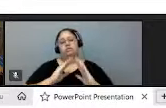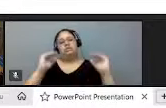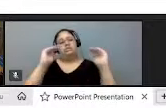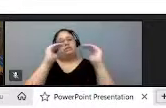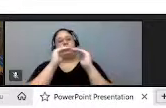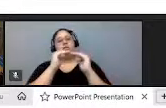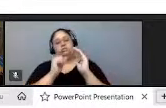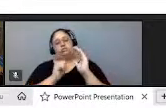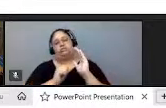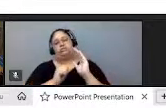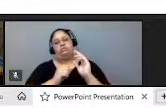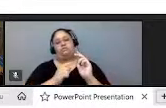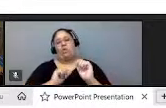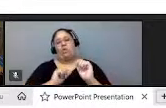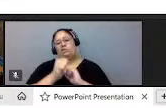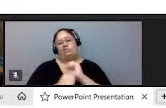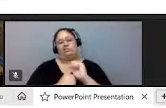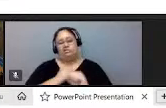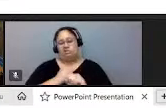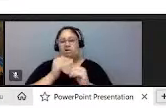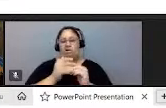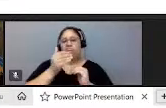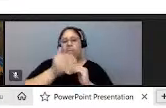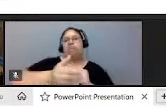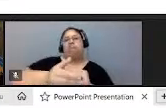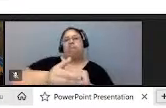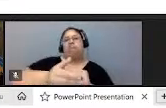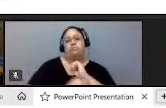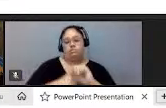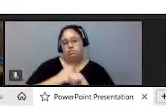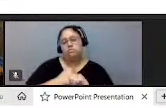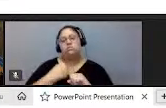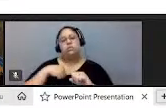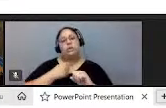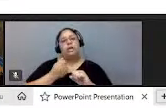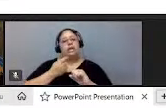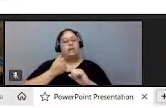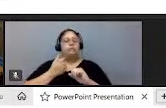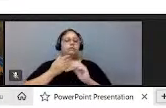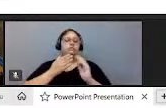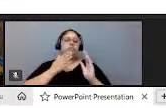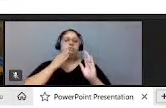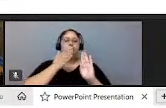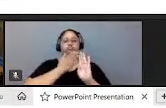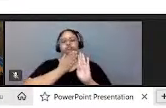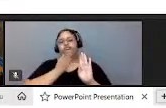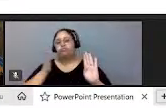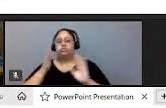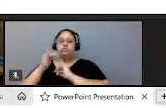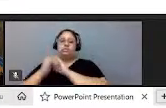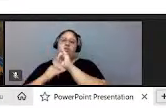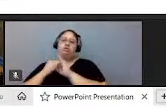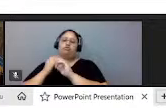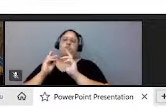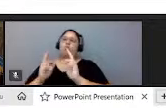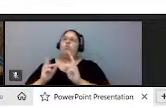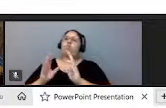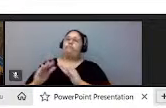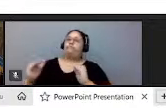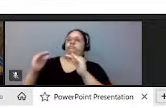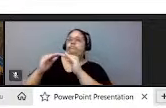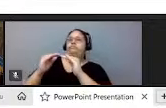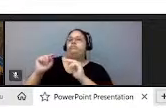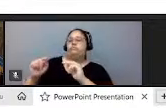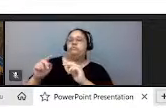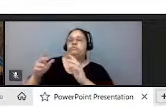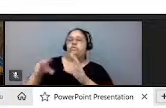year and years thereafter um where we are quite a bit away from the international Norms in regard to some of